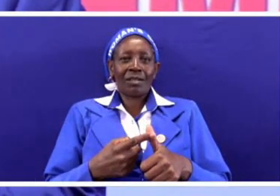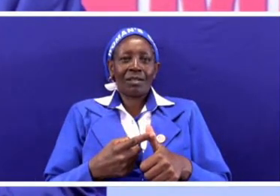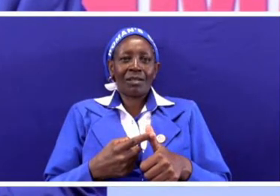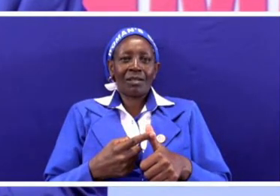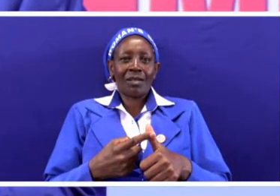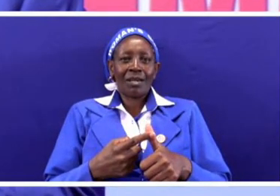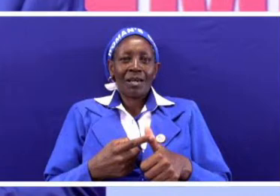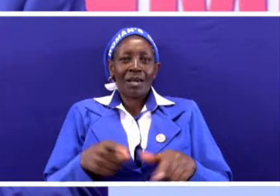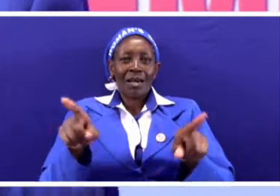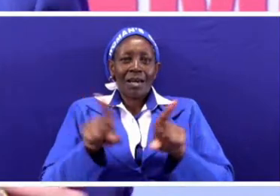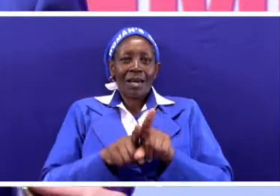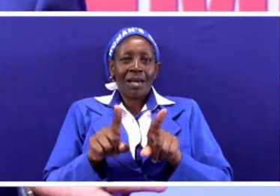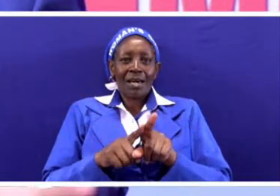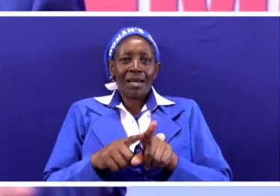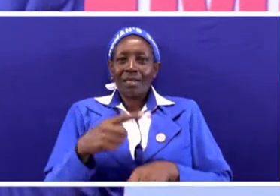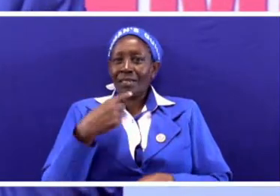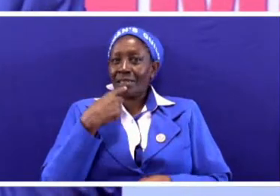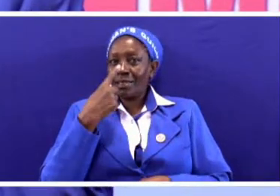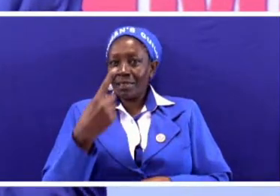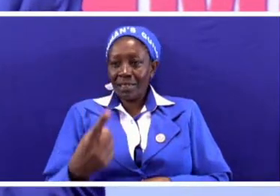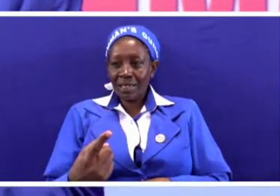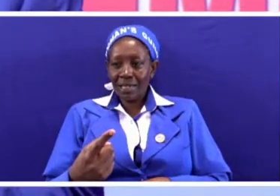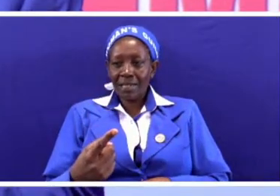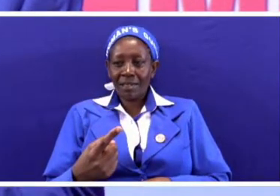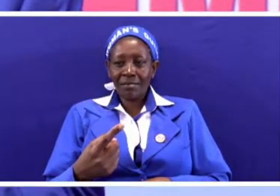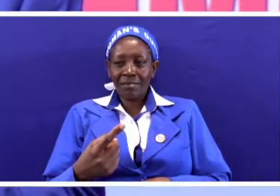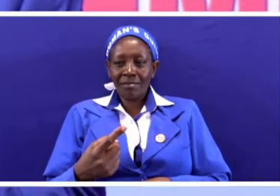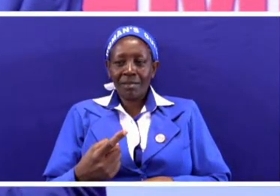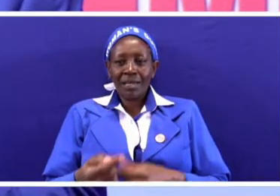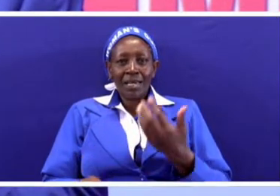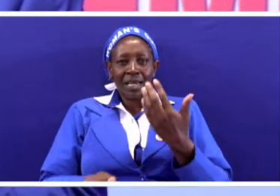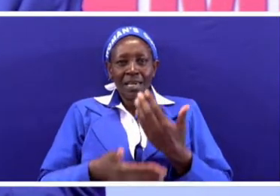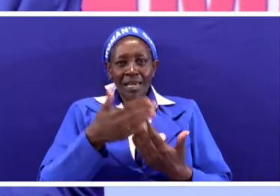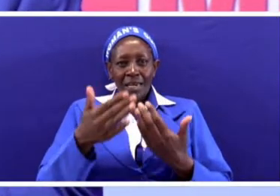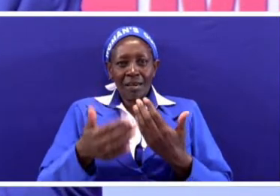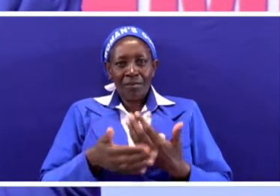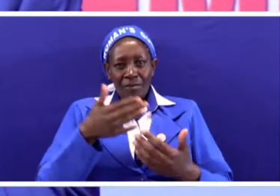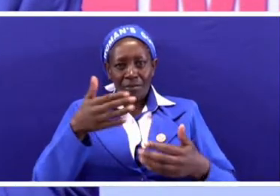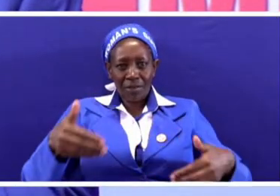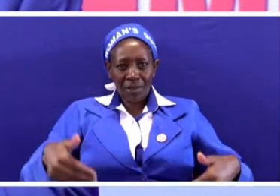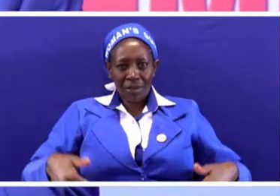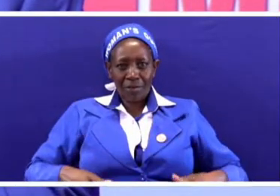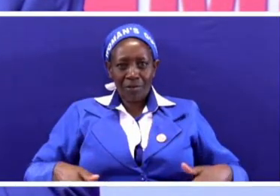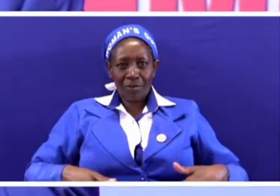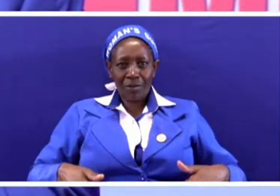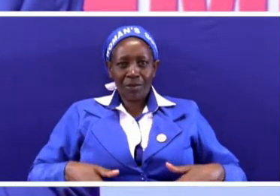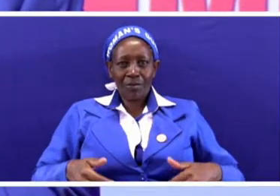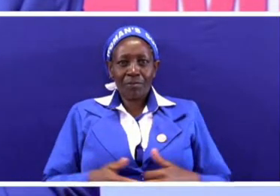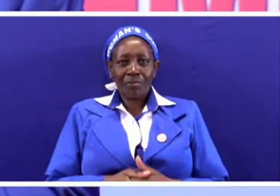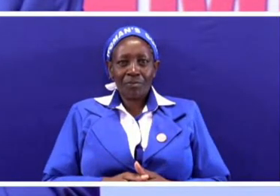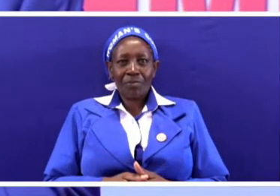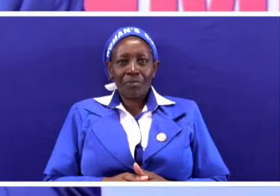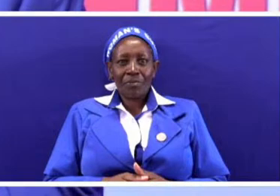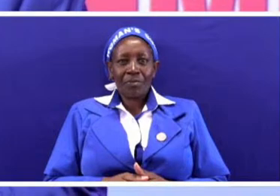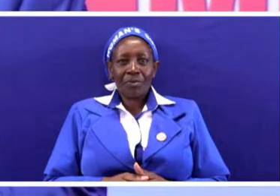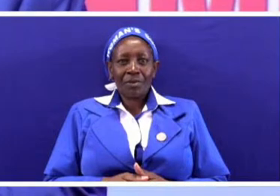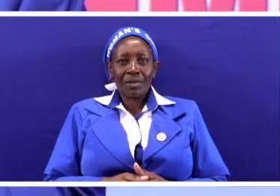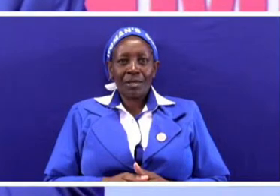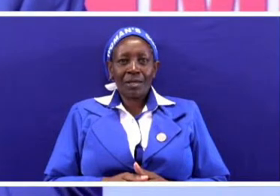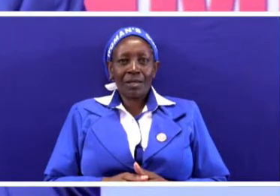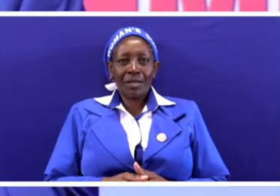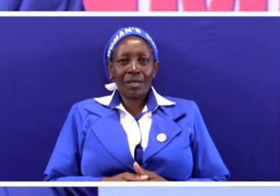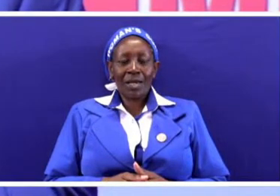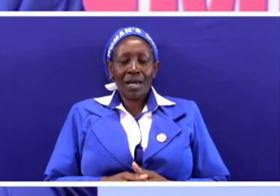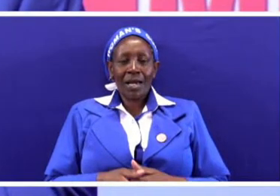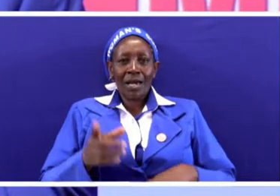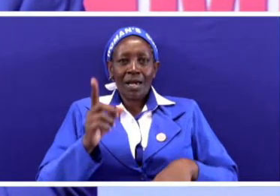said, see how we can mentor the young people. And now that we are in the spirit, we are in the period of